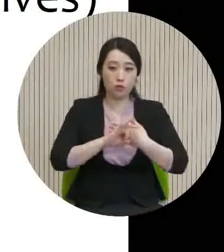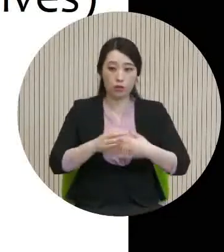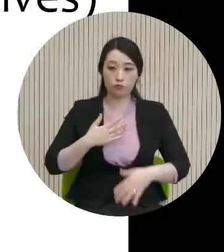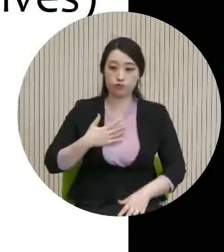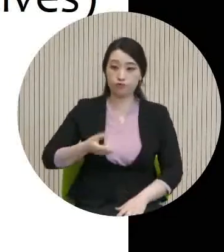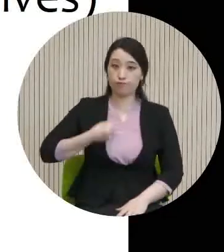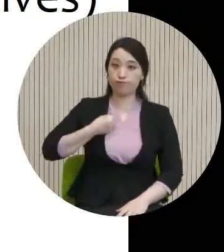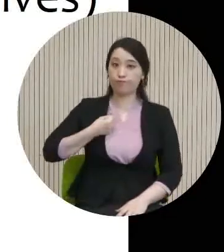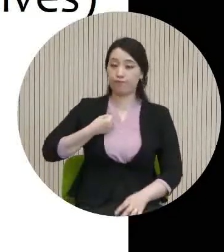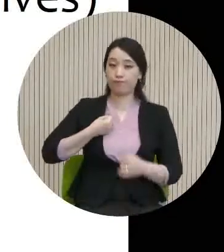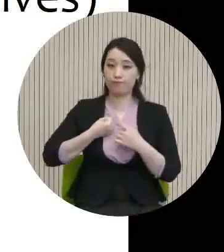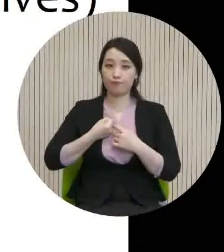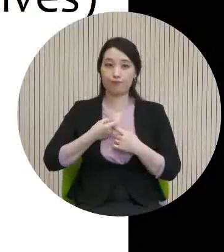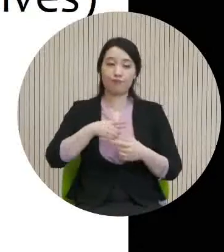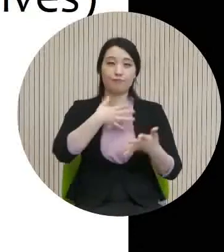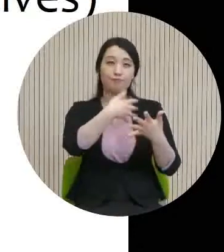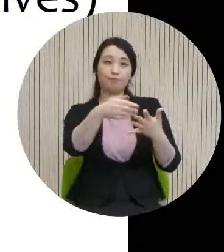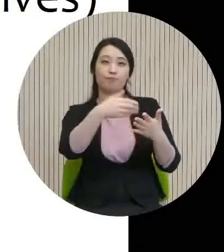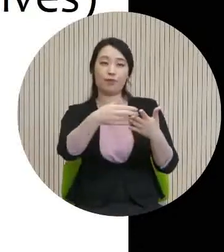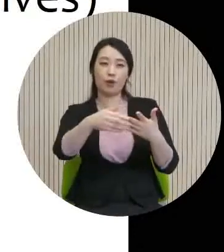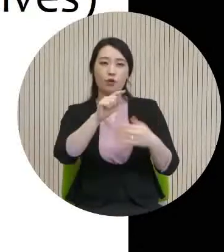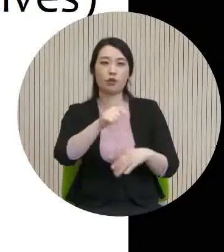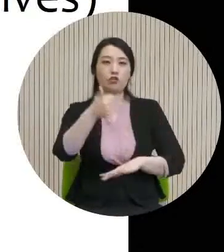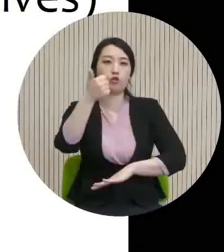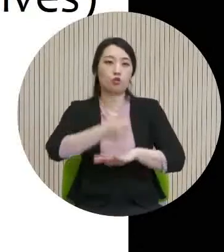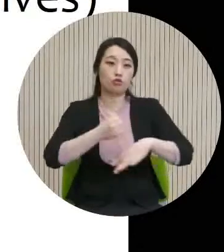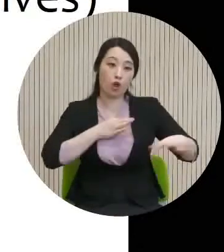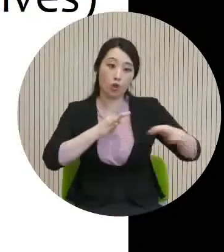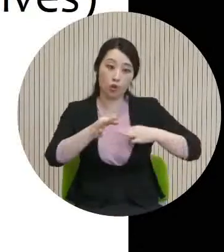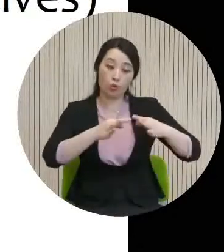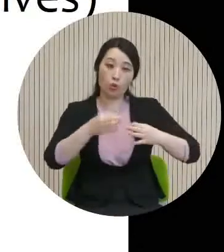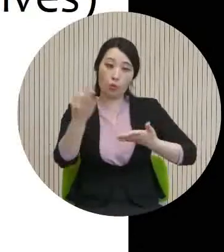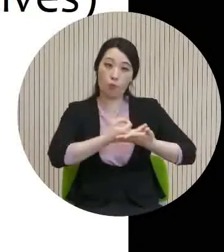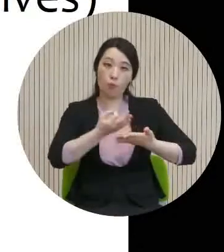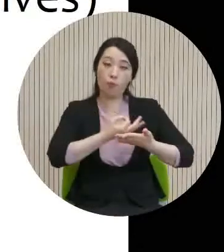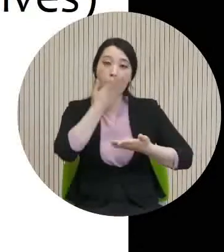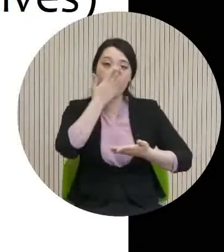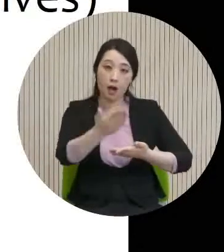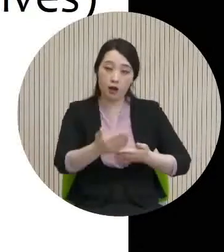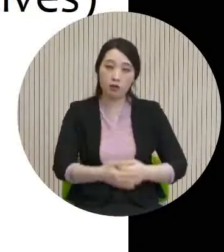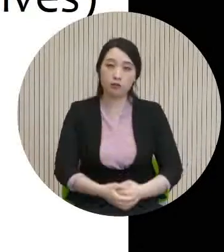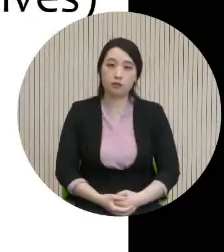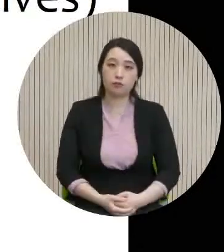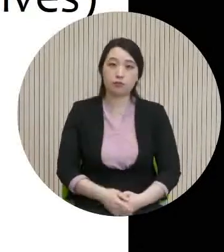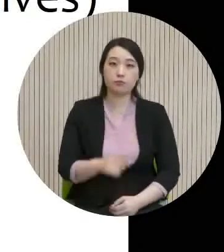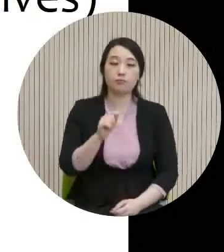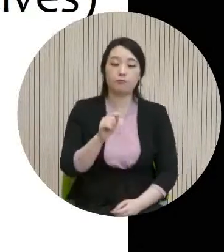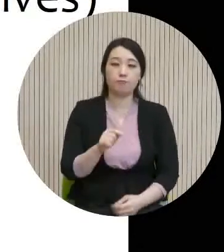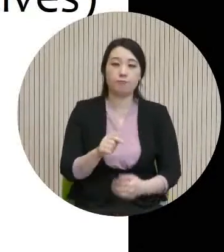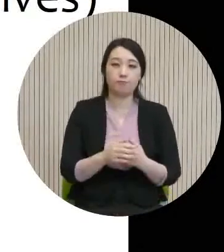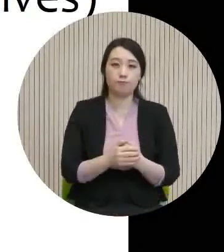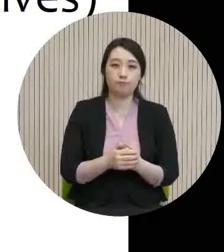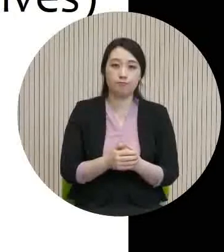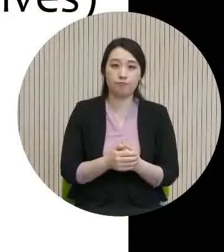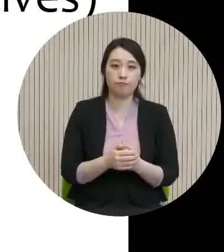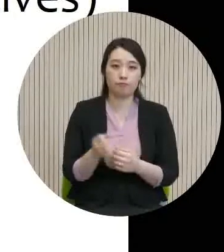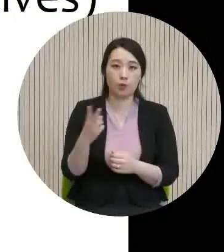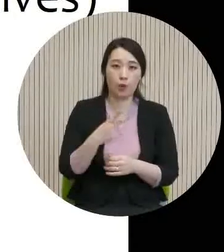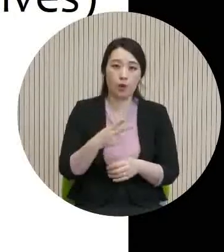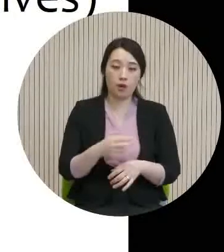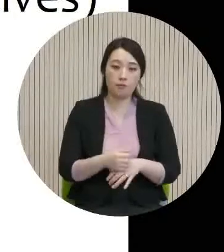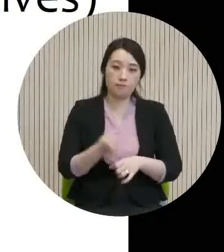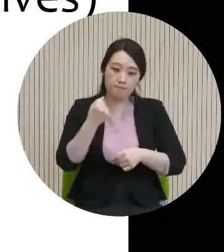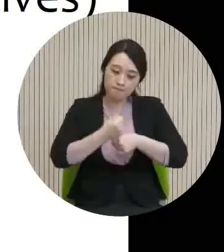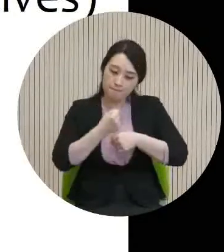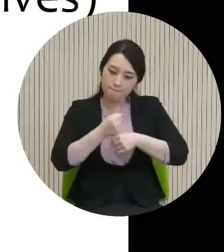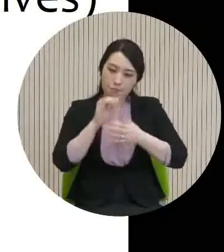where if more copyrighted works are made available to researchers, academics, to undertake research and